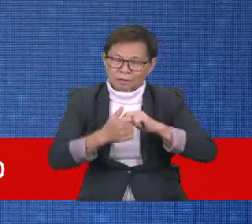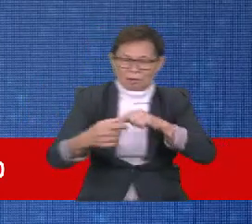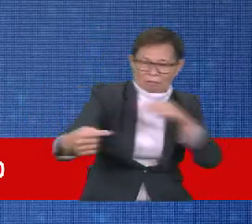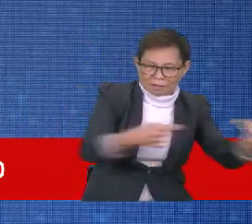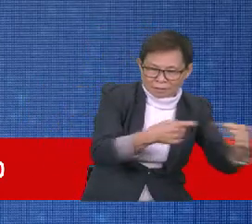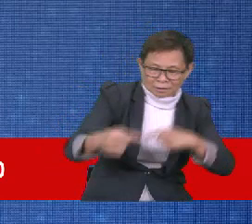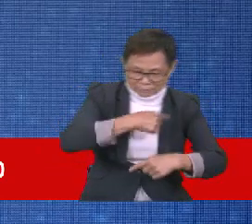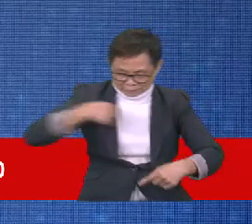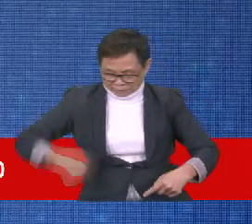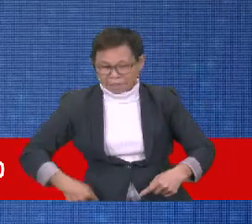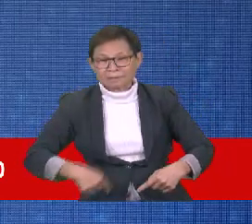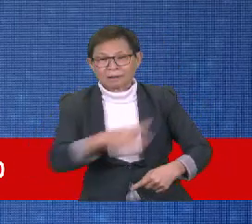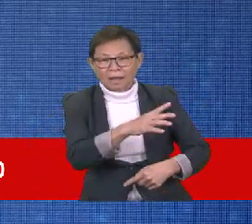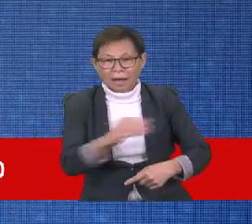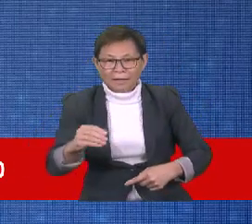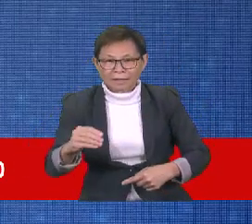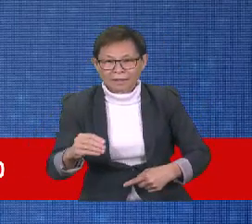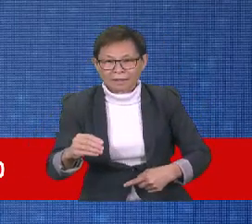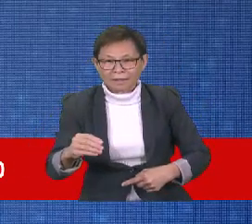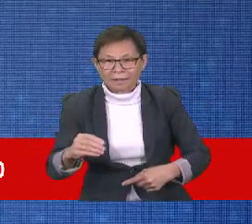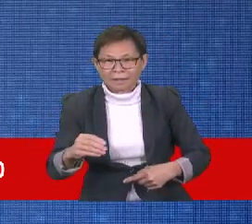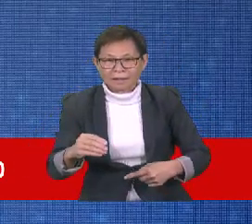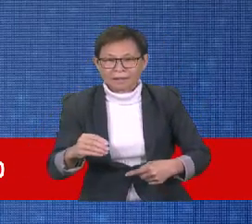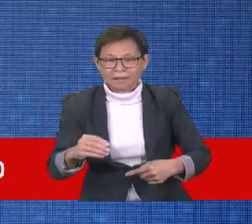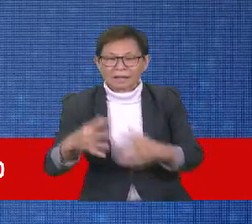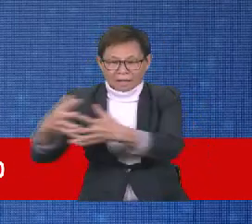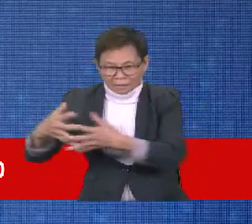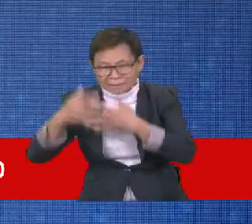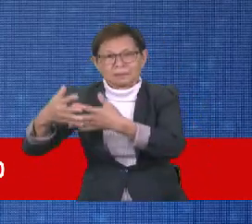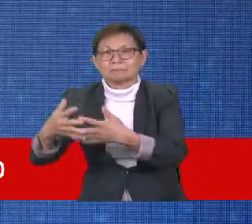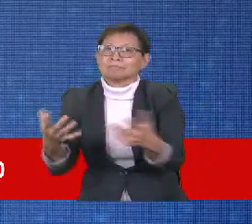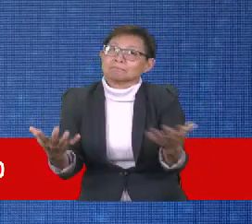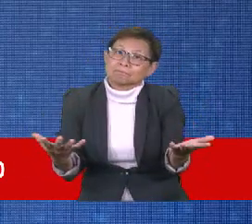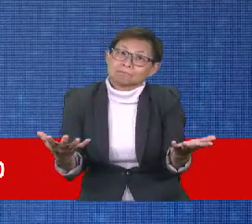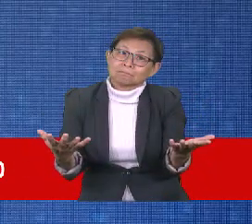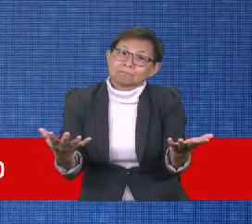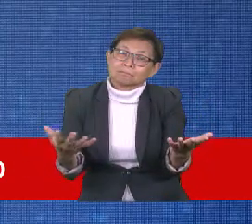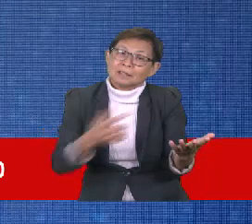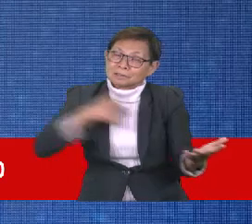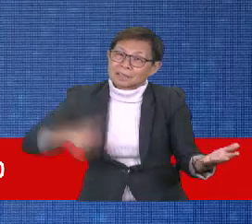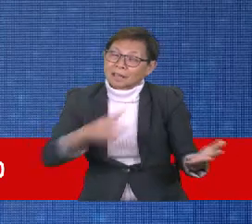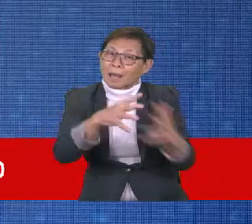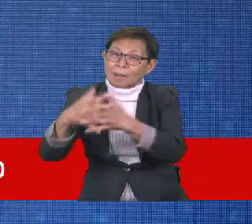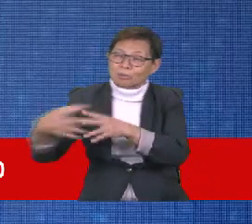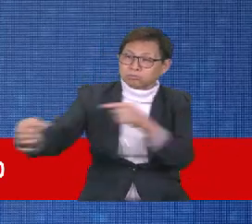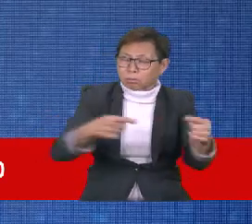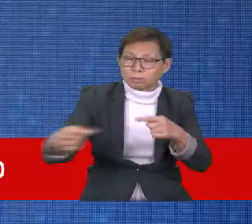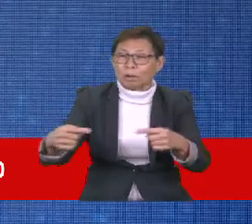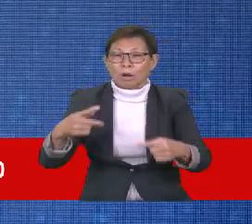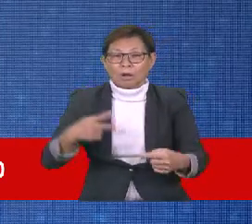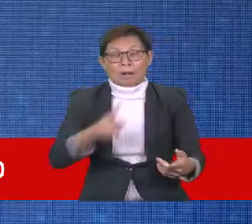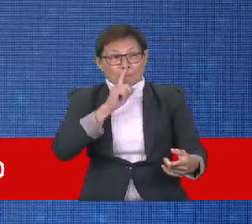China and United States. Very little we can do, other than making sure that we